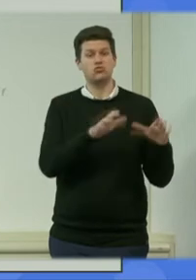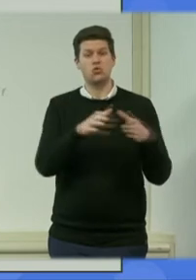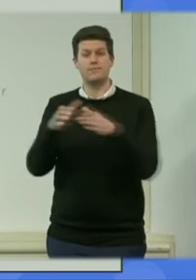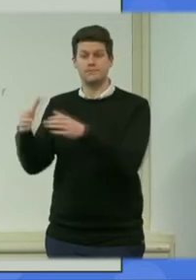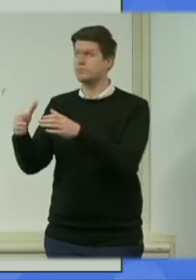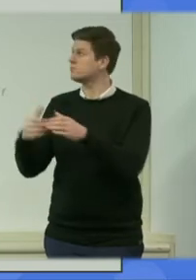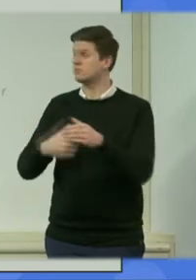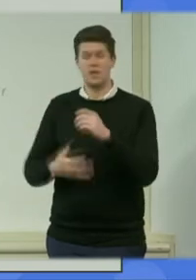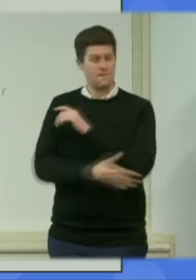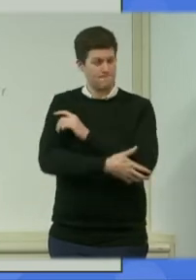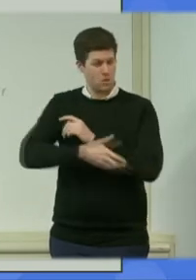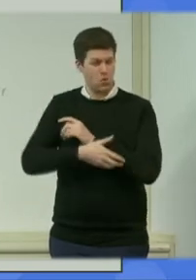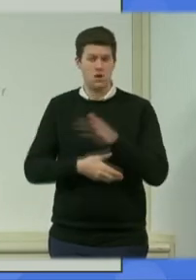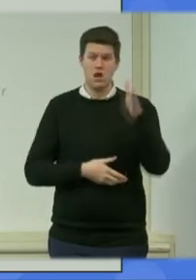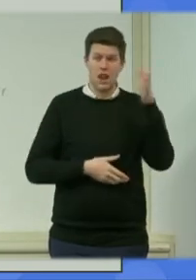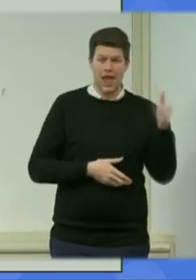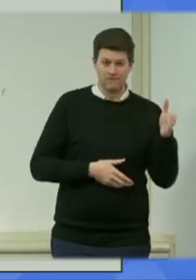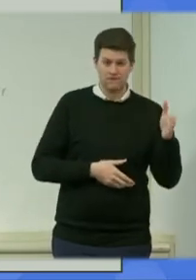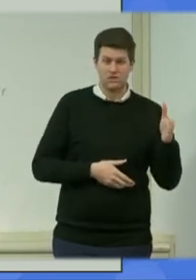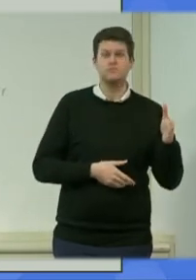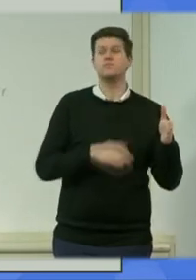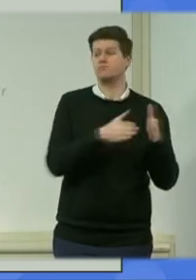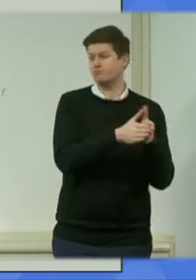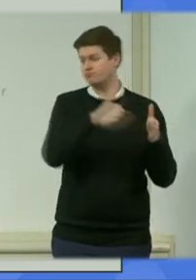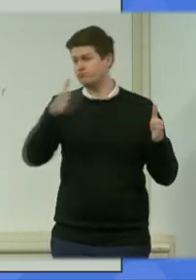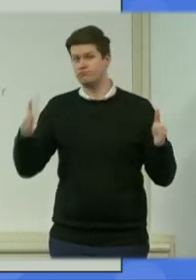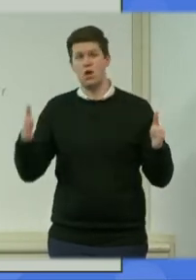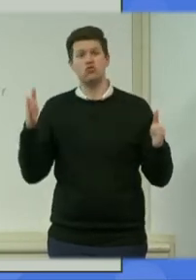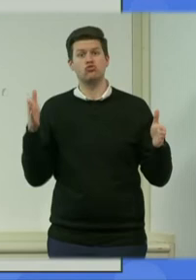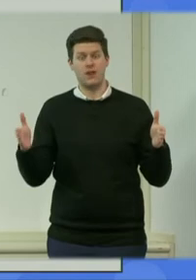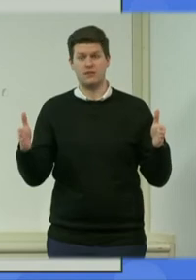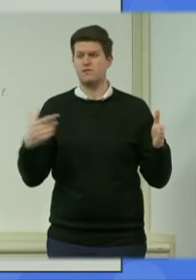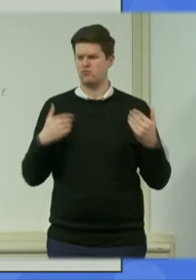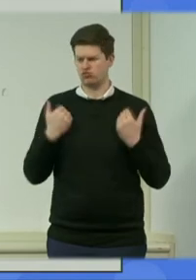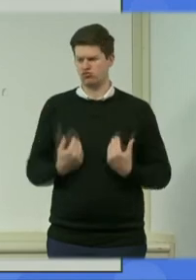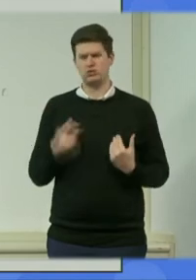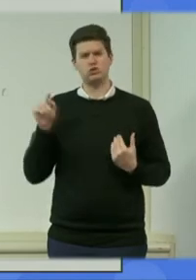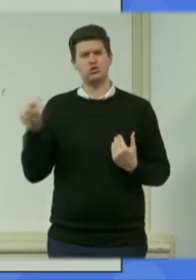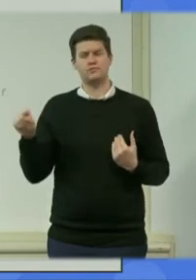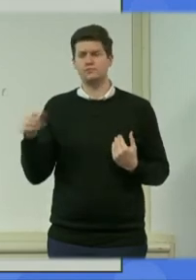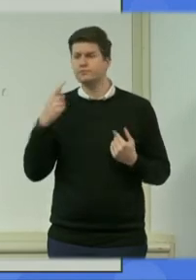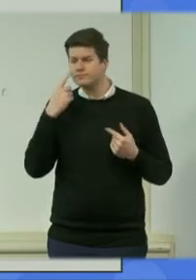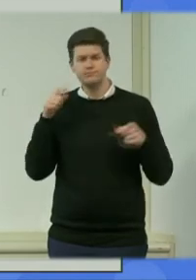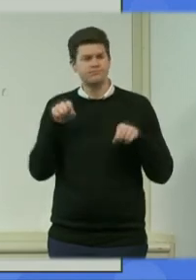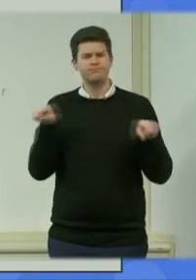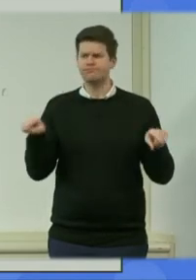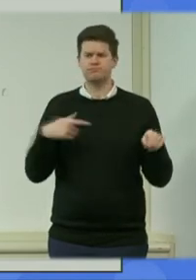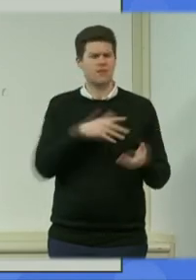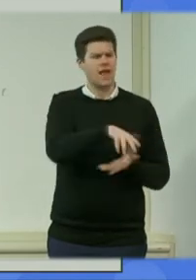on the left and the richest group on the right, and then look at the share of their take-home income that they pay in